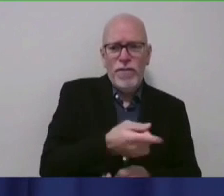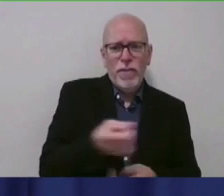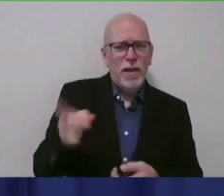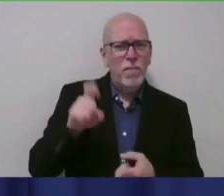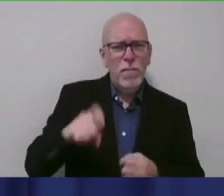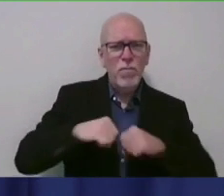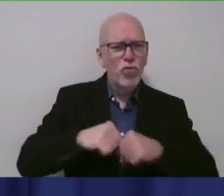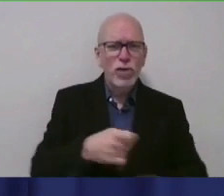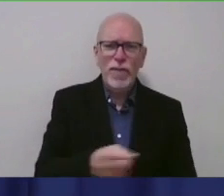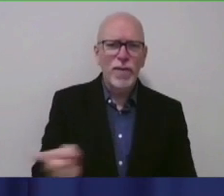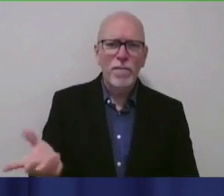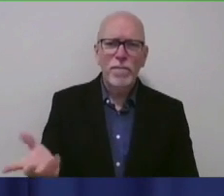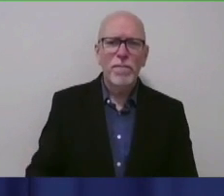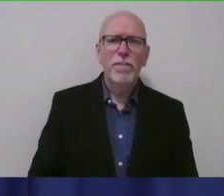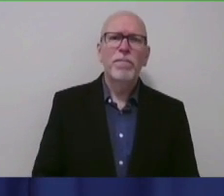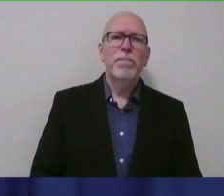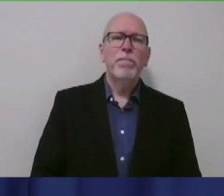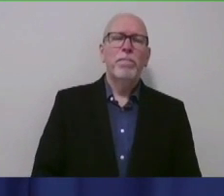Thank you.